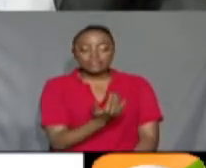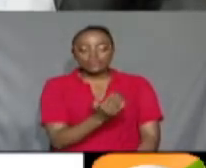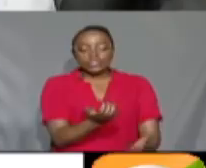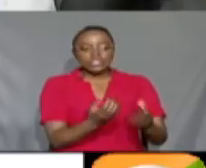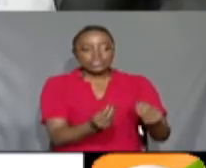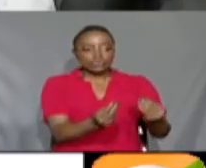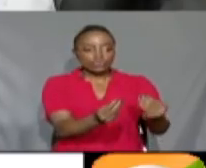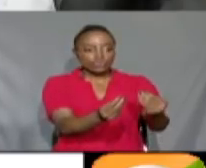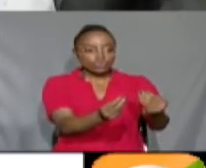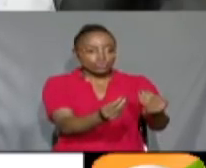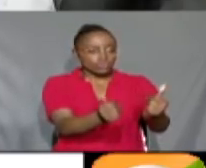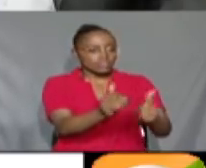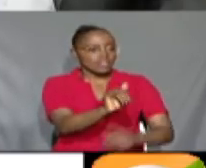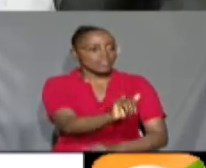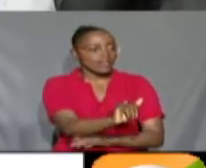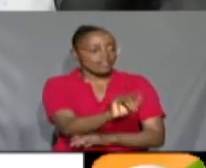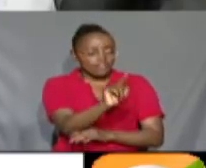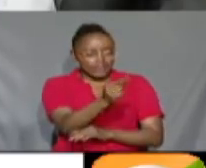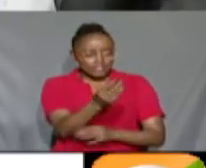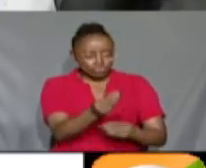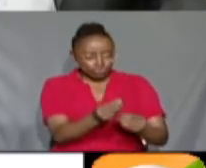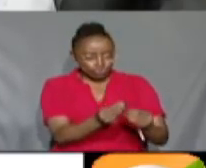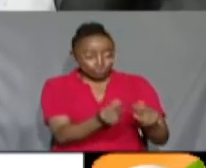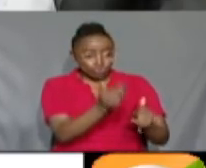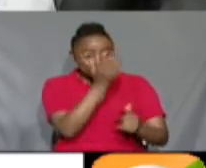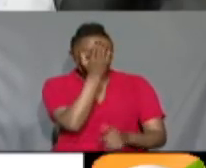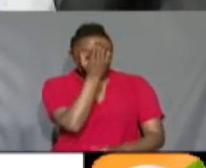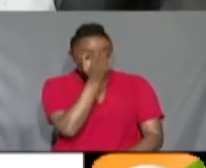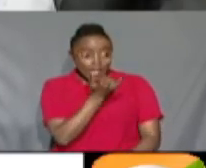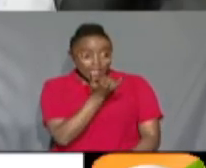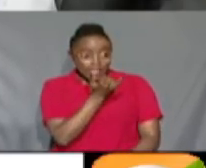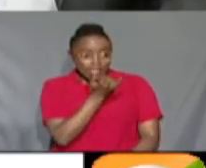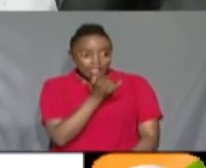with. That suspicion needs to be dealt with. And I can tell you,